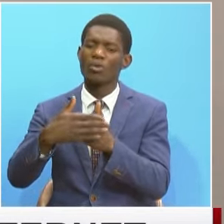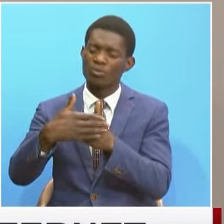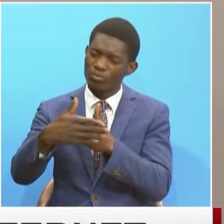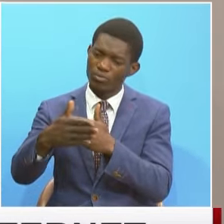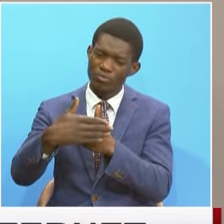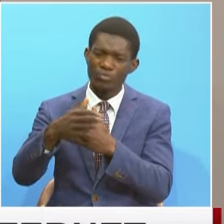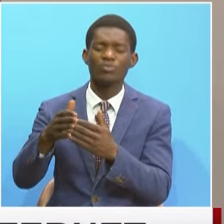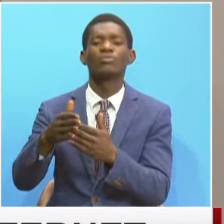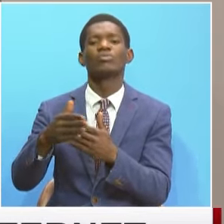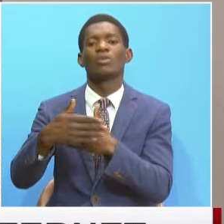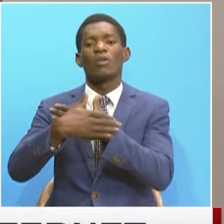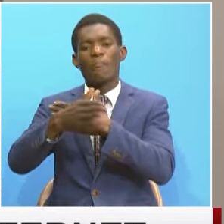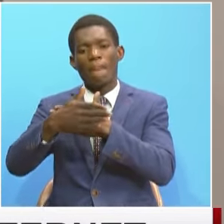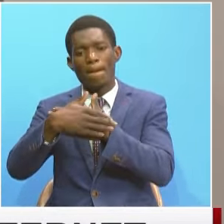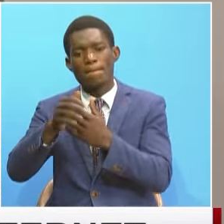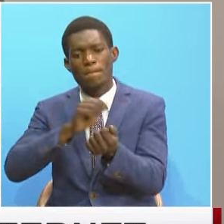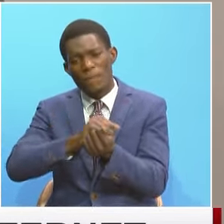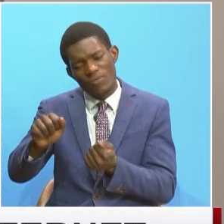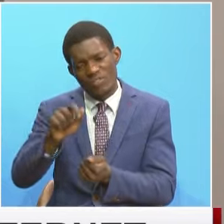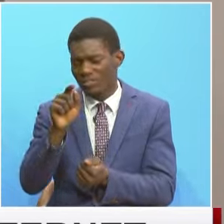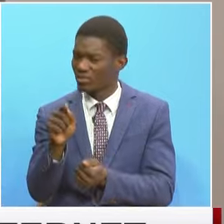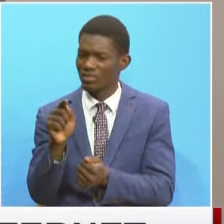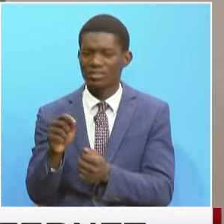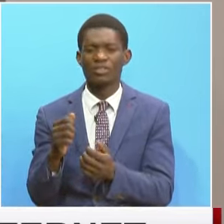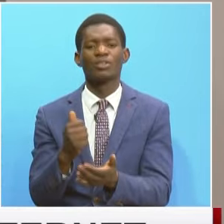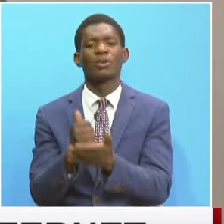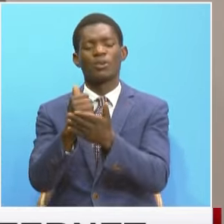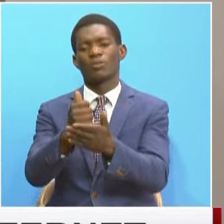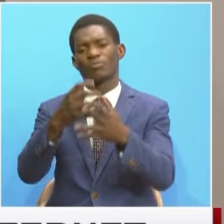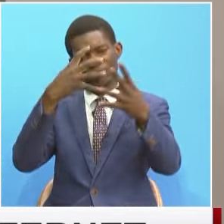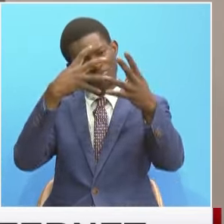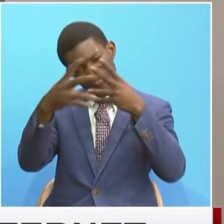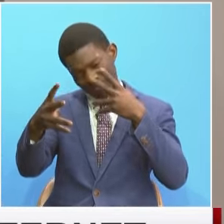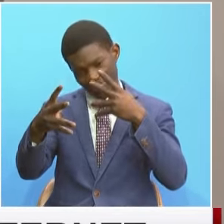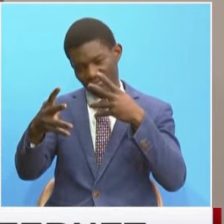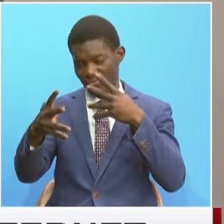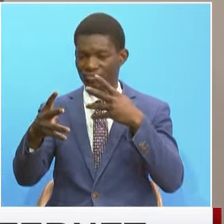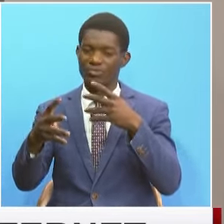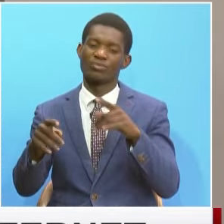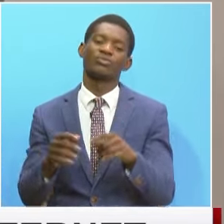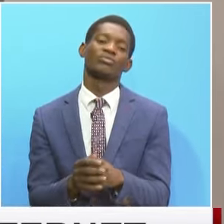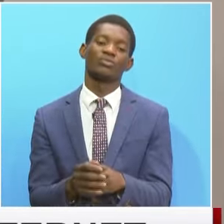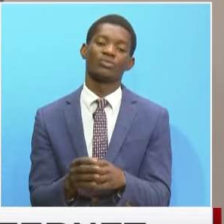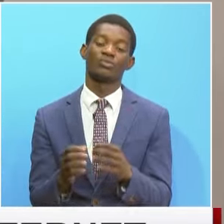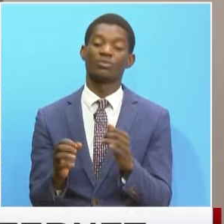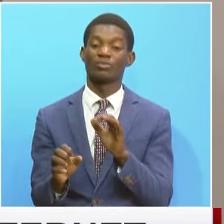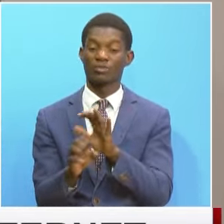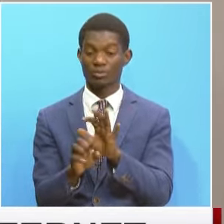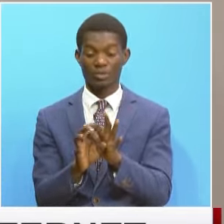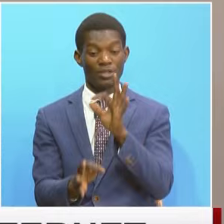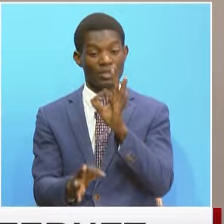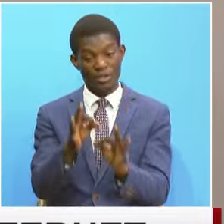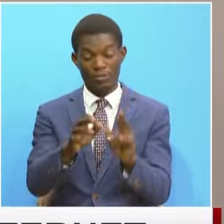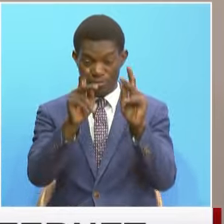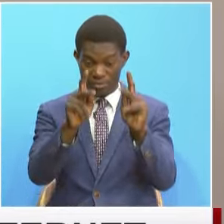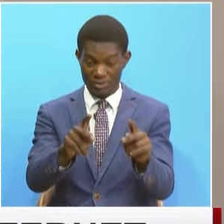very long way to try and expedite processing efficiency and clearance, such that if they are pre-lodged on the customs